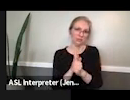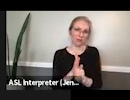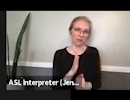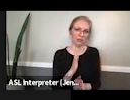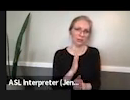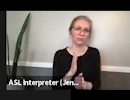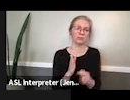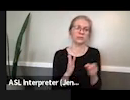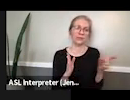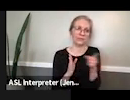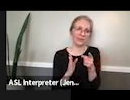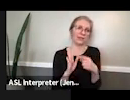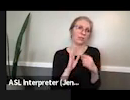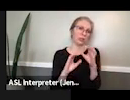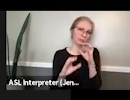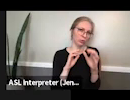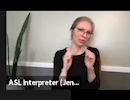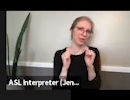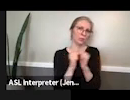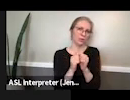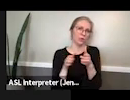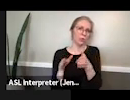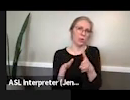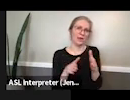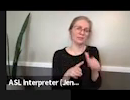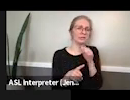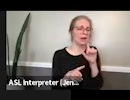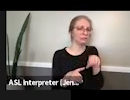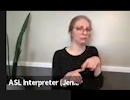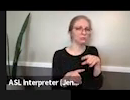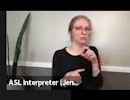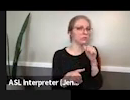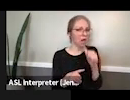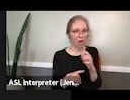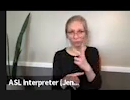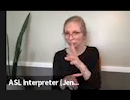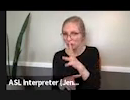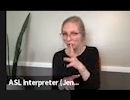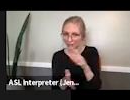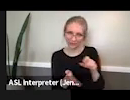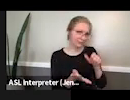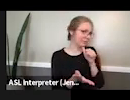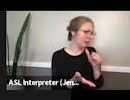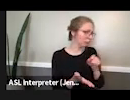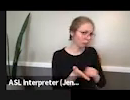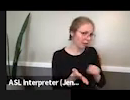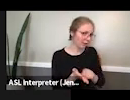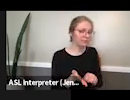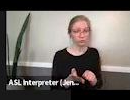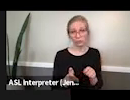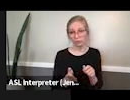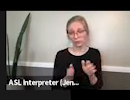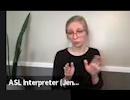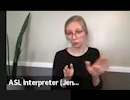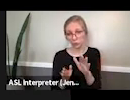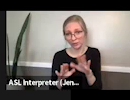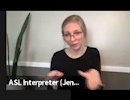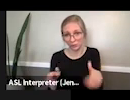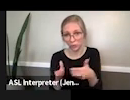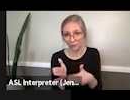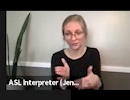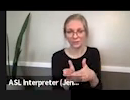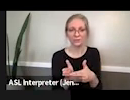they communicate through ways other than talking and other than writing, which is going to be your kiddos in a lot of respects, and young kiddos